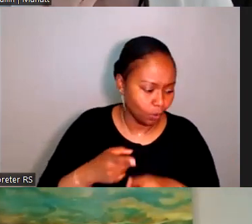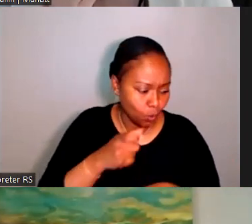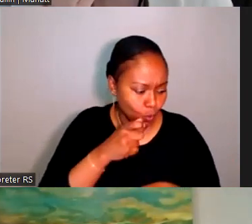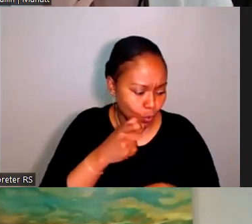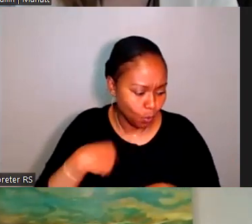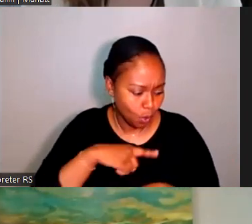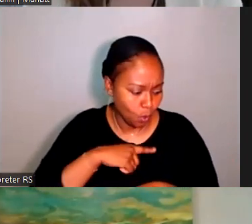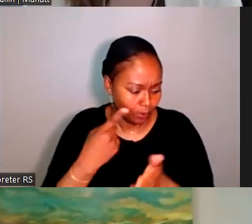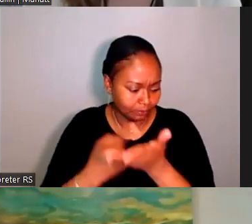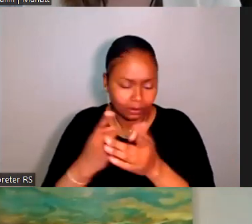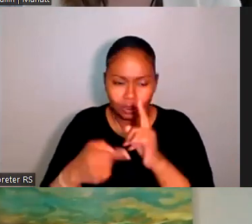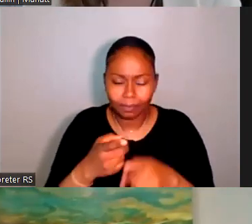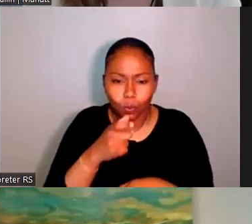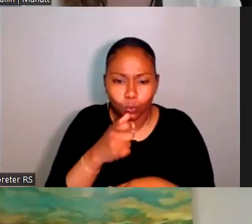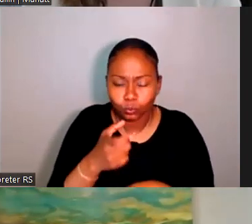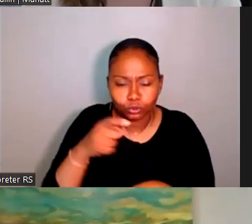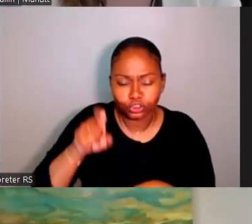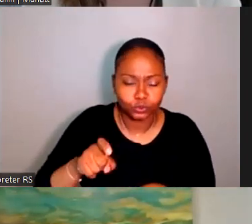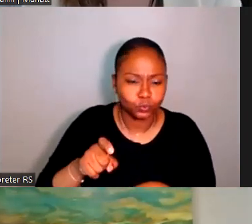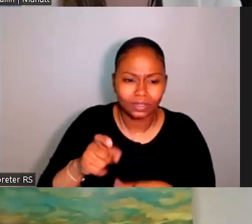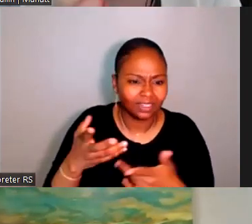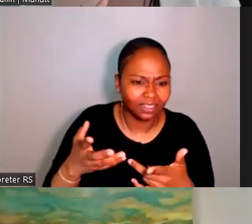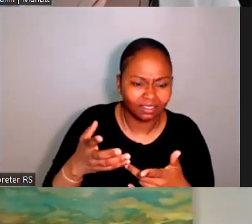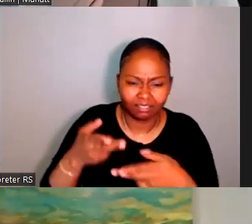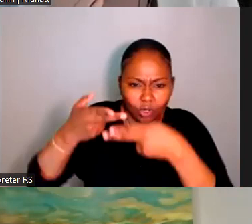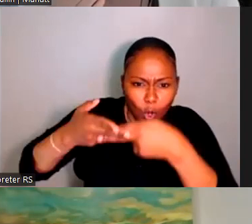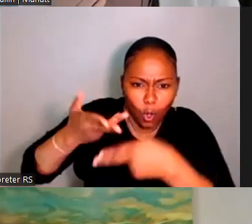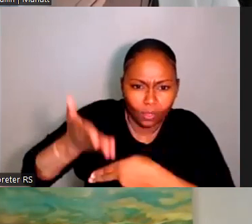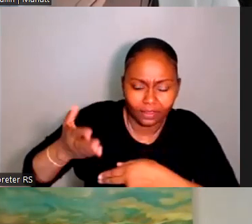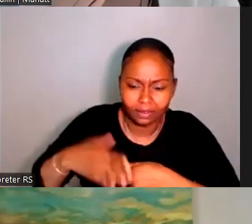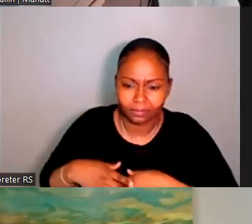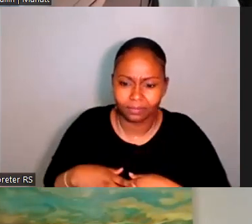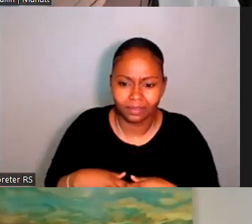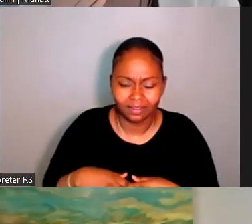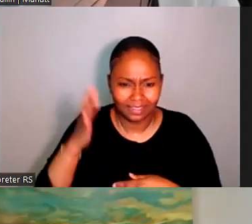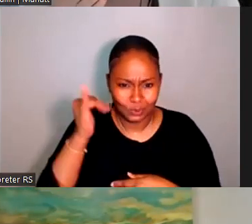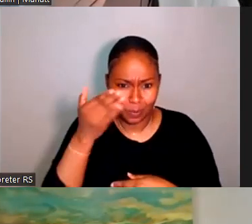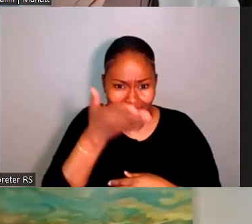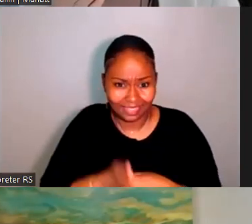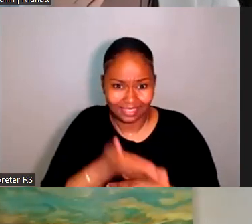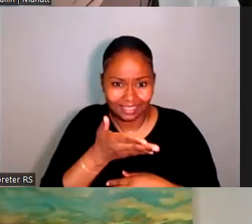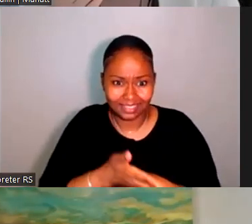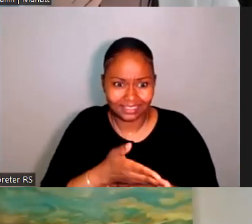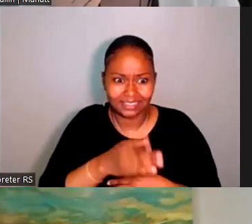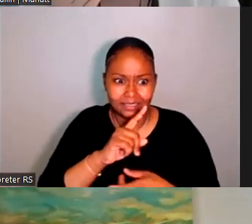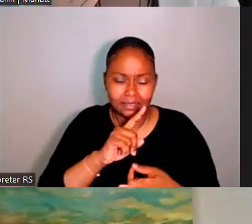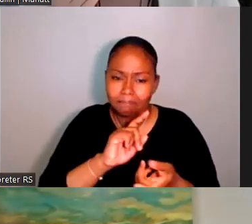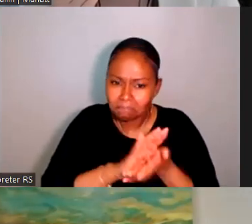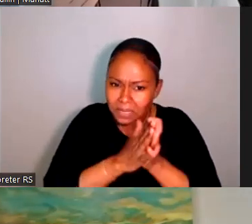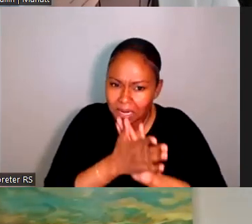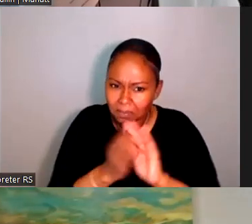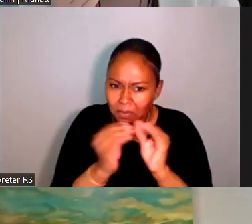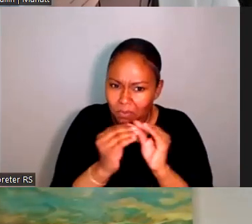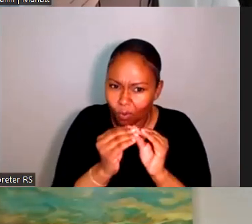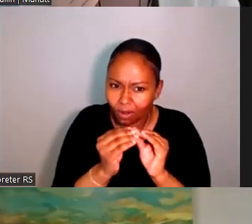talking about and who should we call them is in part why this is getting more challenging as we go through